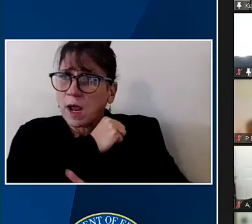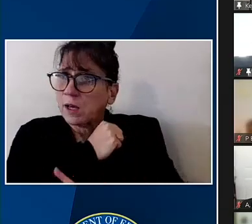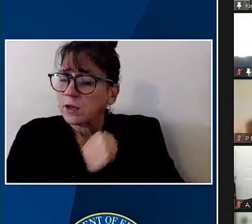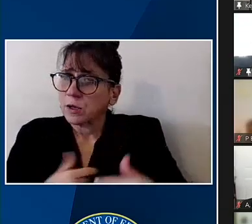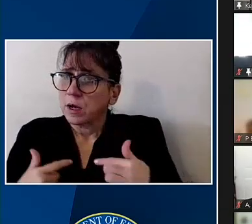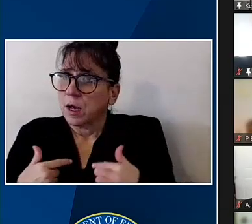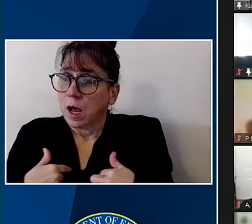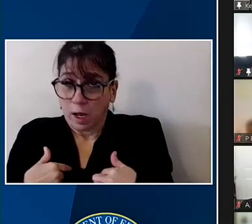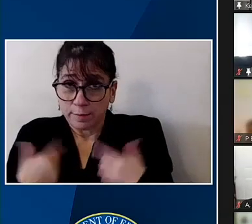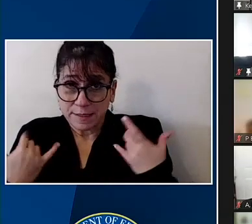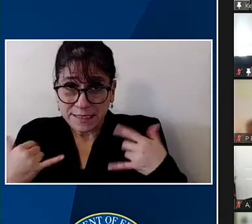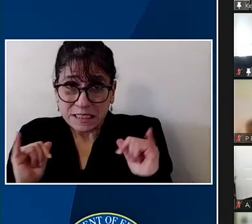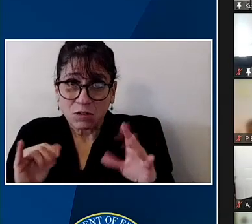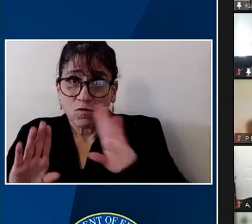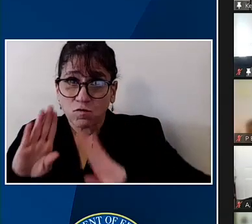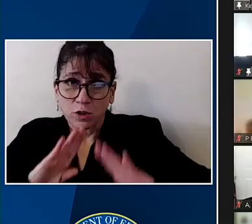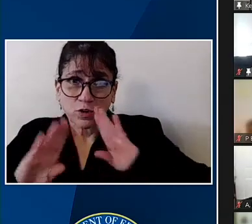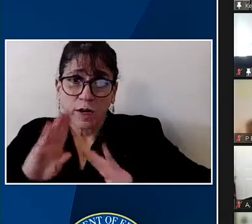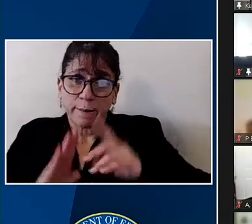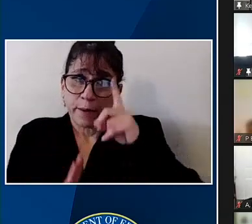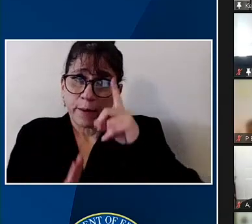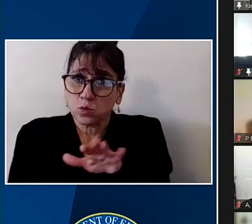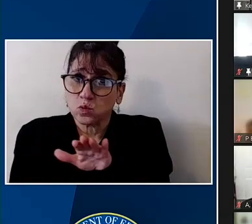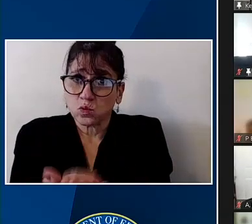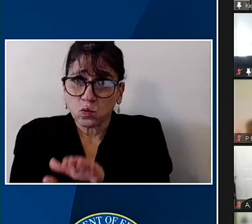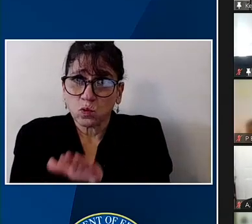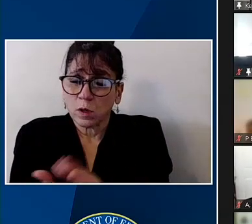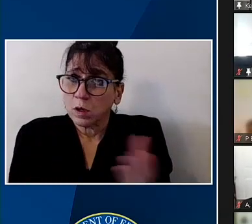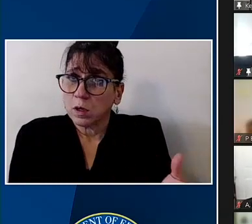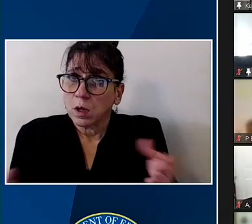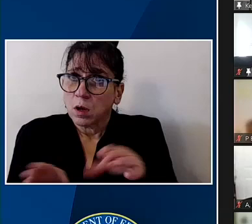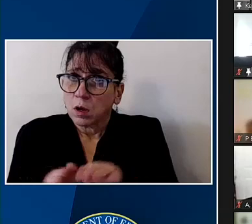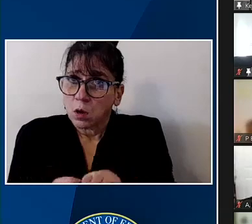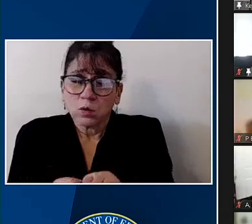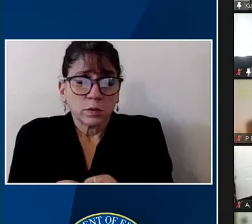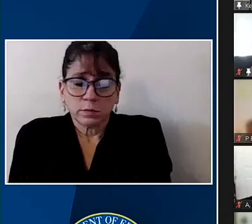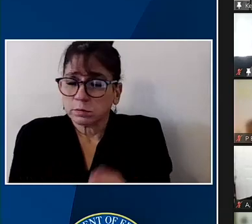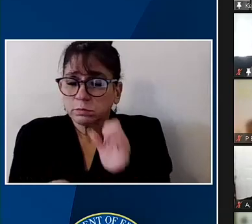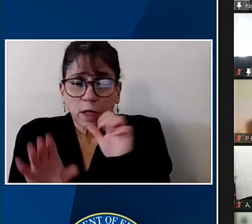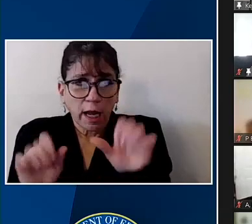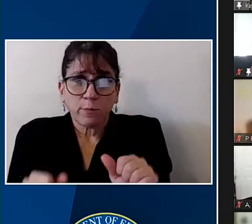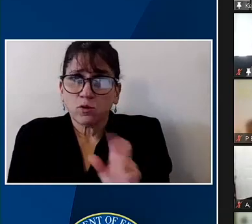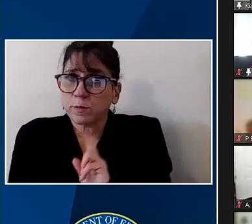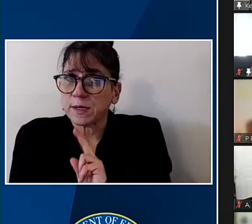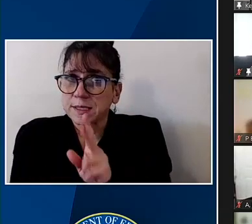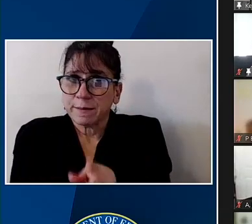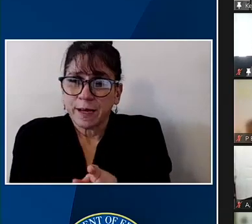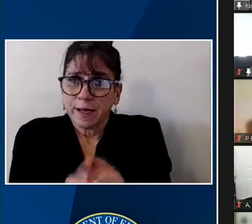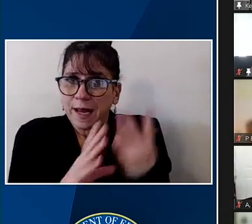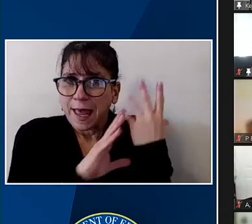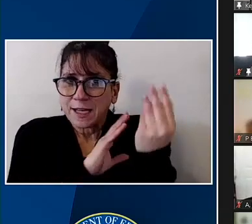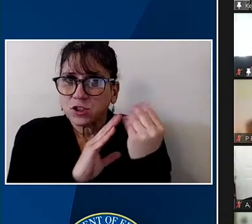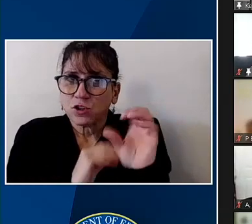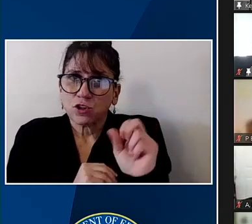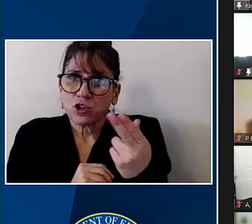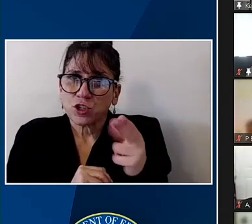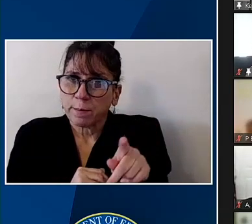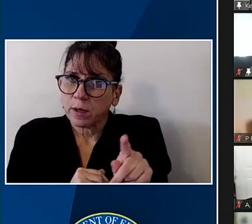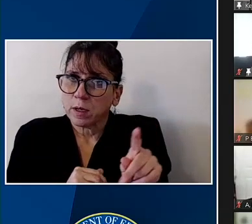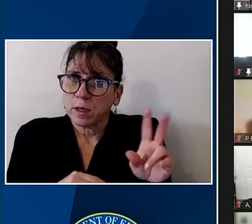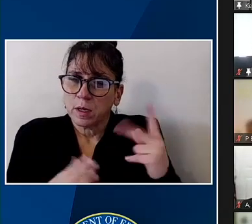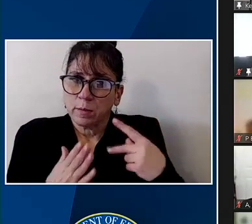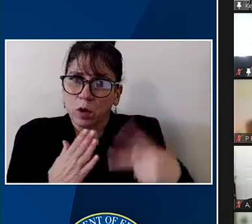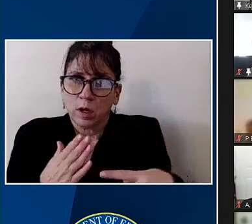and am so frustrated because of the school closure. I was unable to participate in the externship program, even though I was so